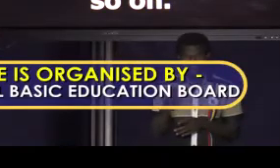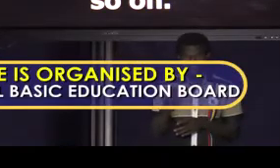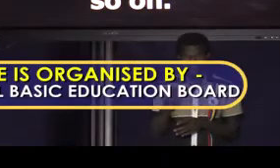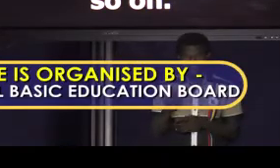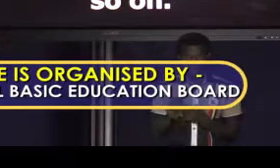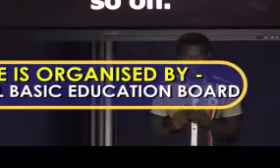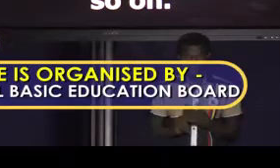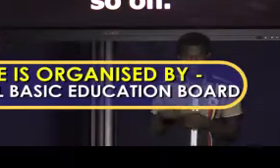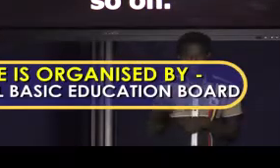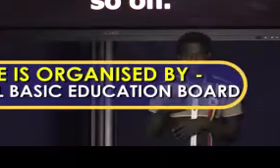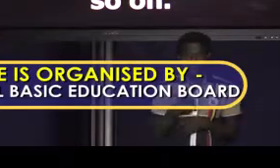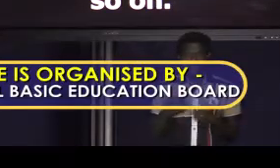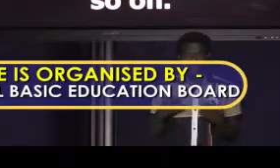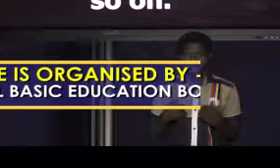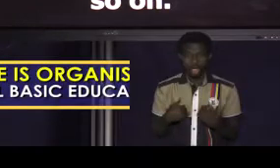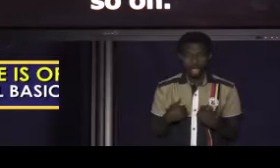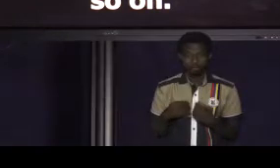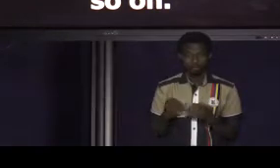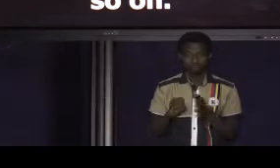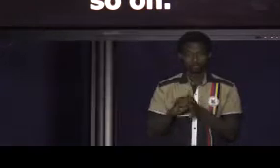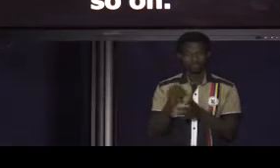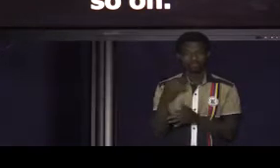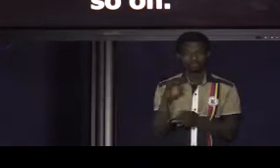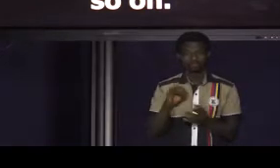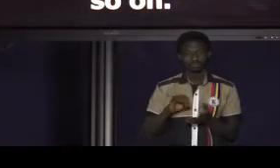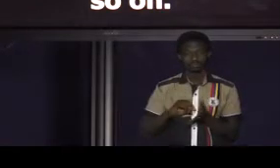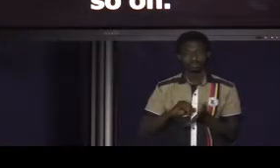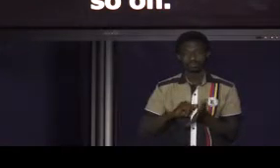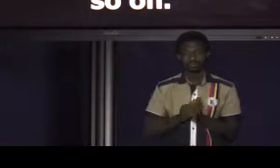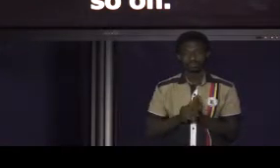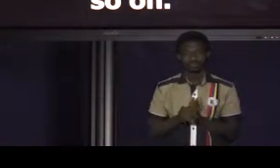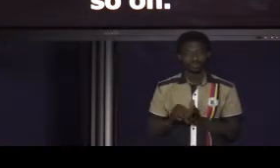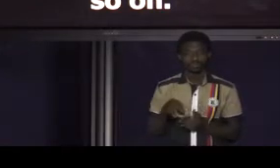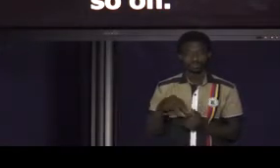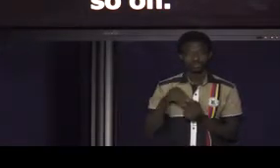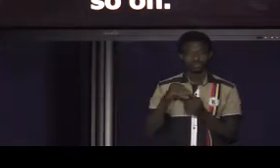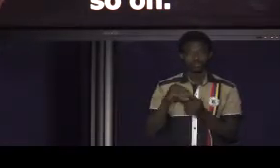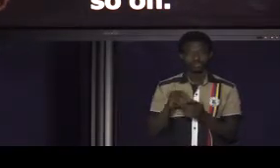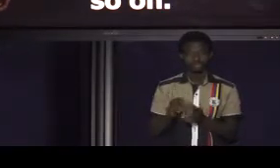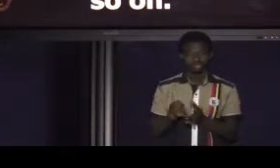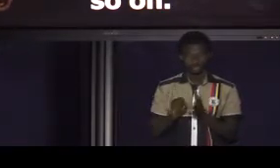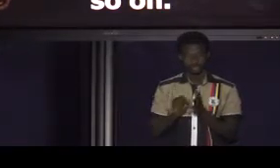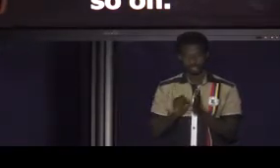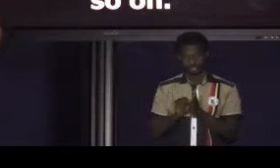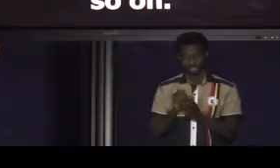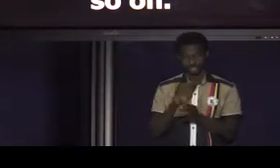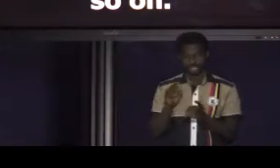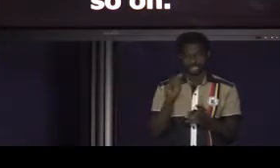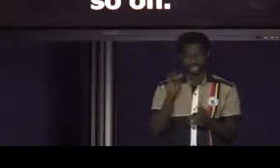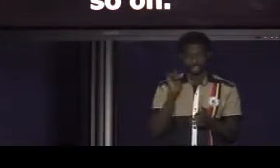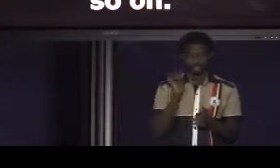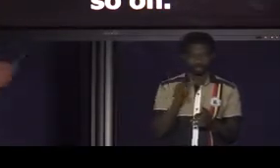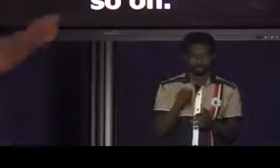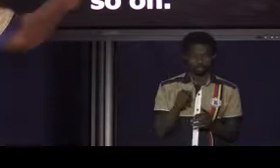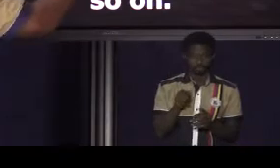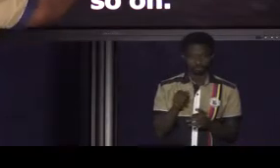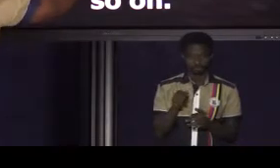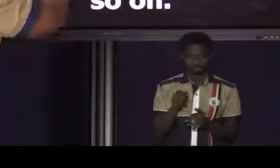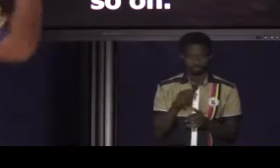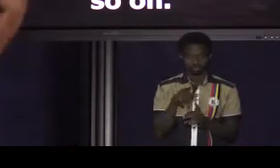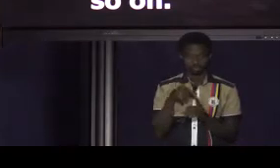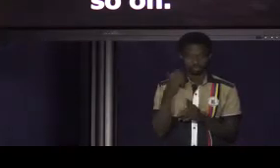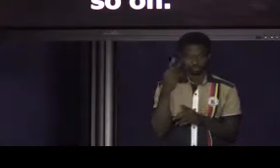have examples of those special signs or special marks as full stop. Full stop, when you see a